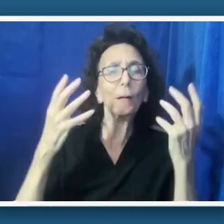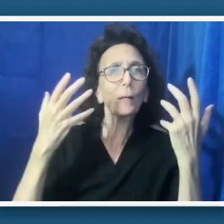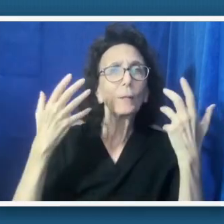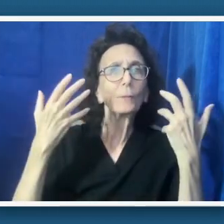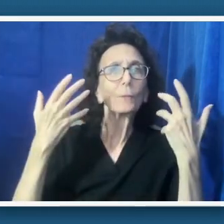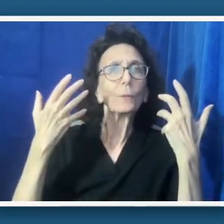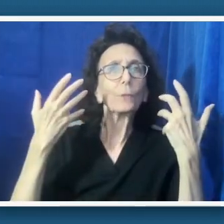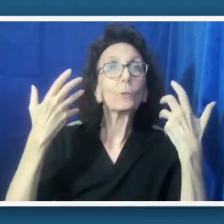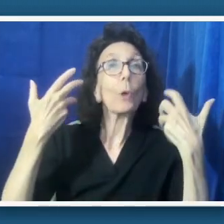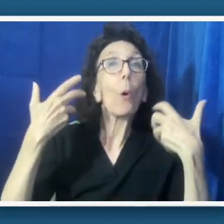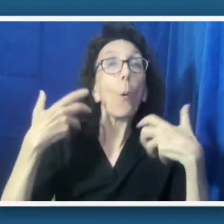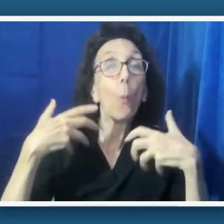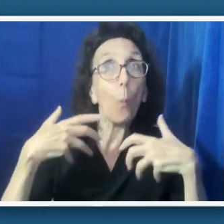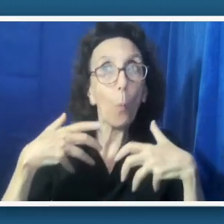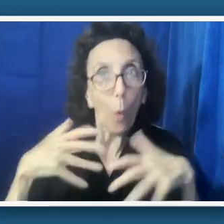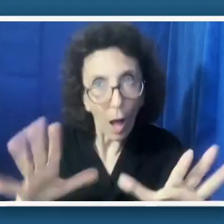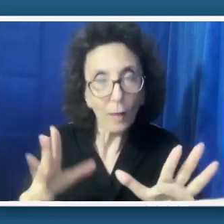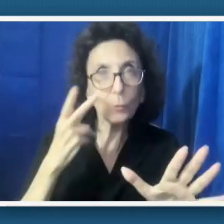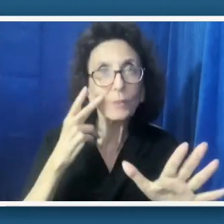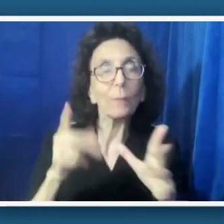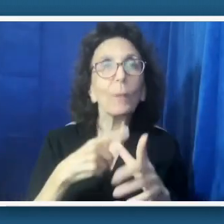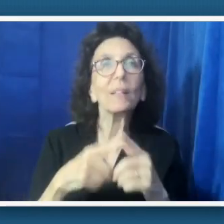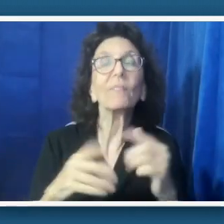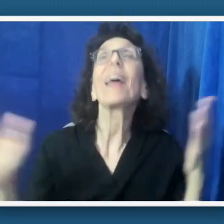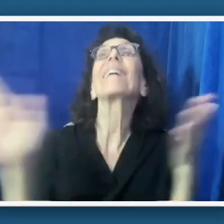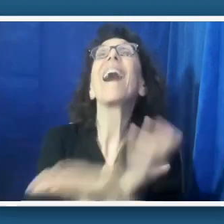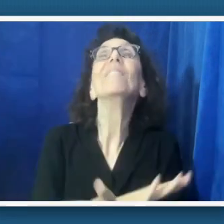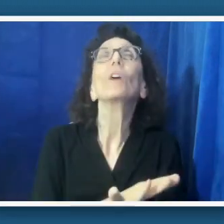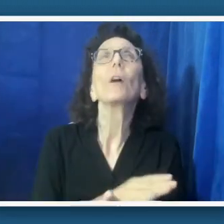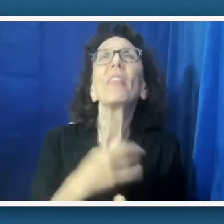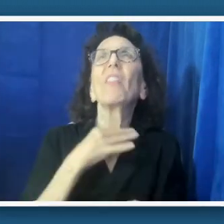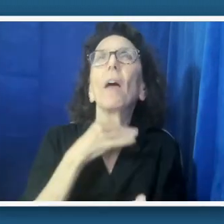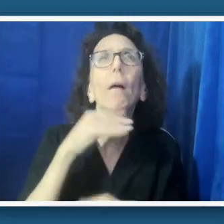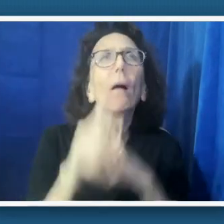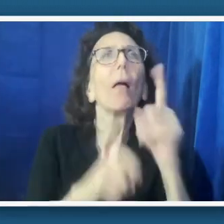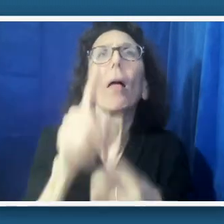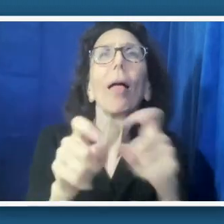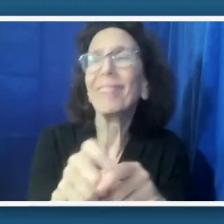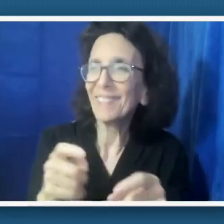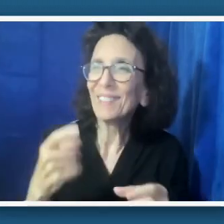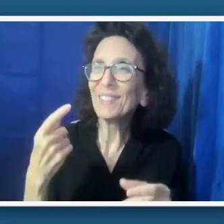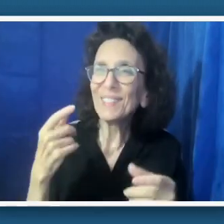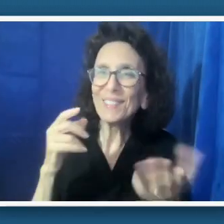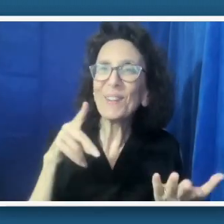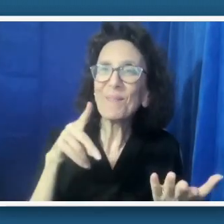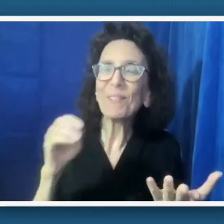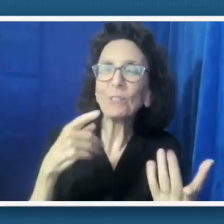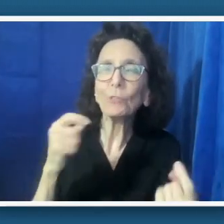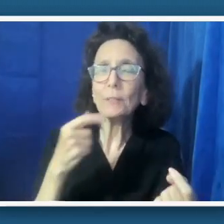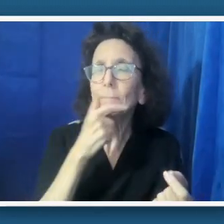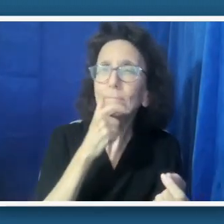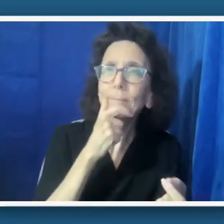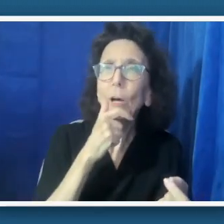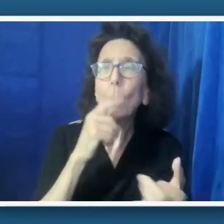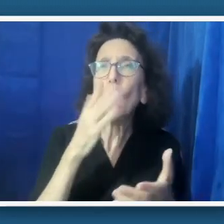up, then people ask questions and then they find out about it. And so there is trying to find that balance for them that works.